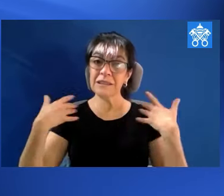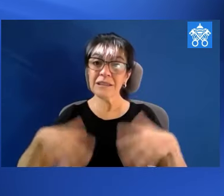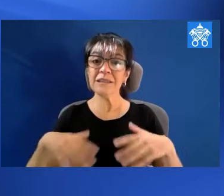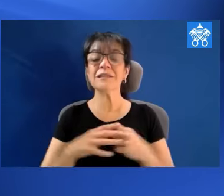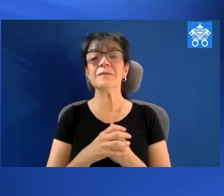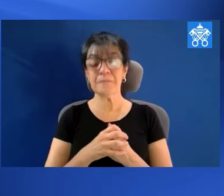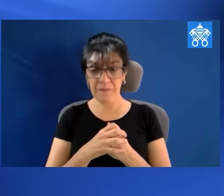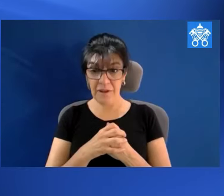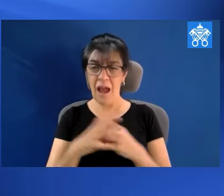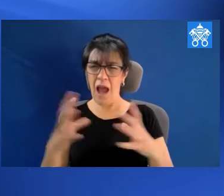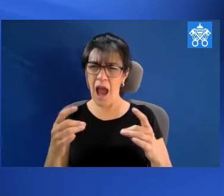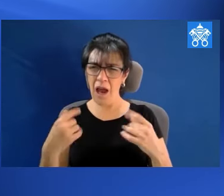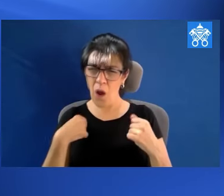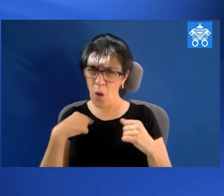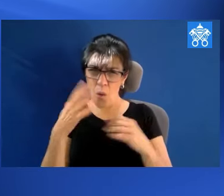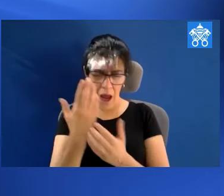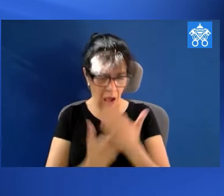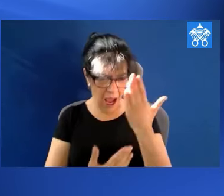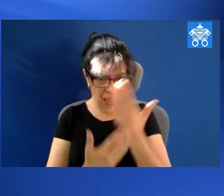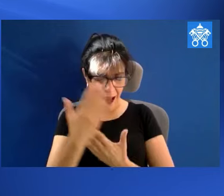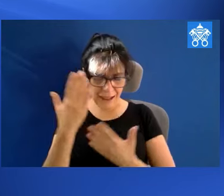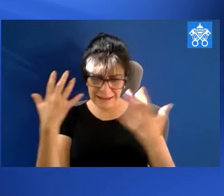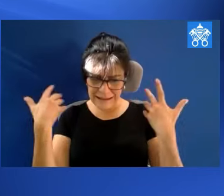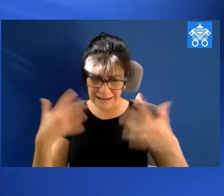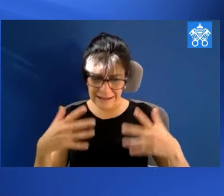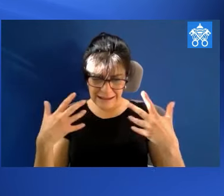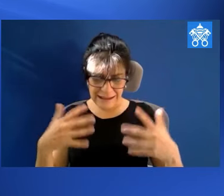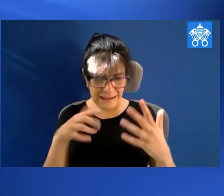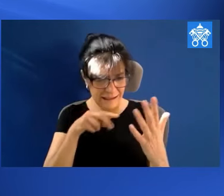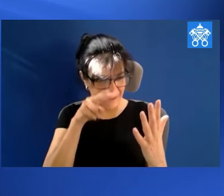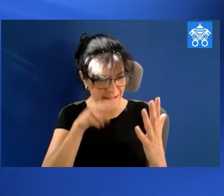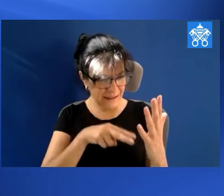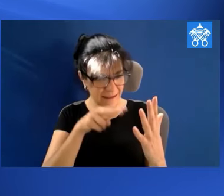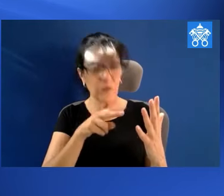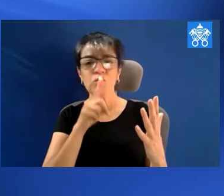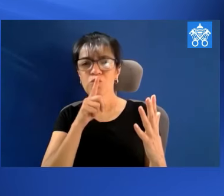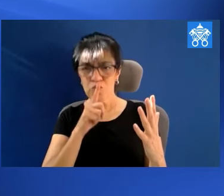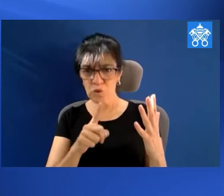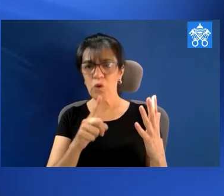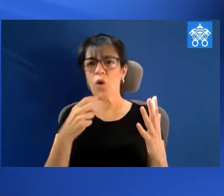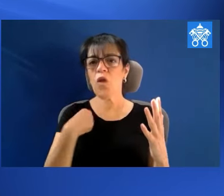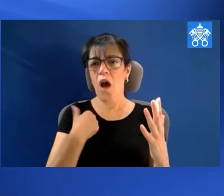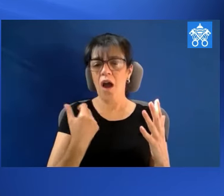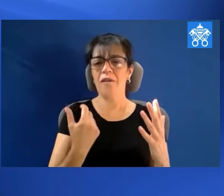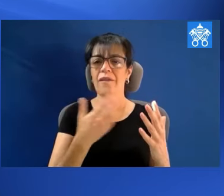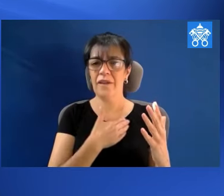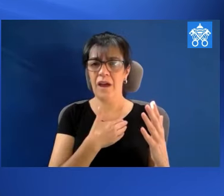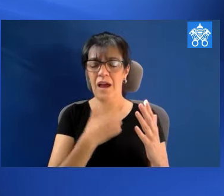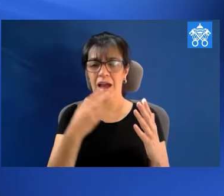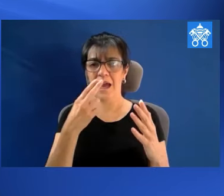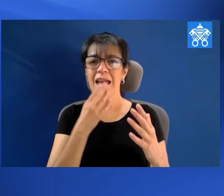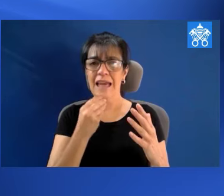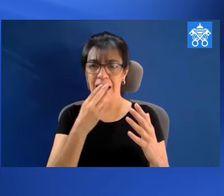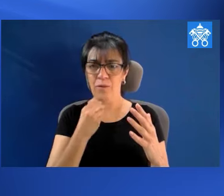cases, we touch with our own hands the truth of the statement in the letter of the